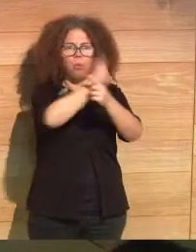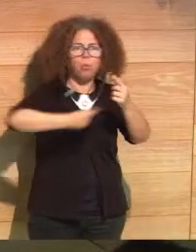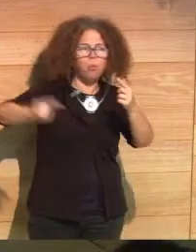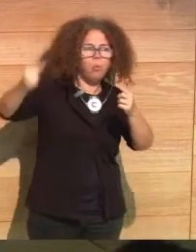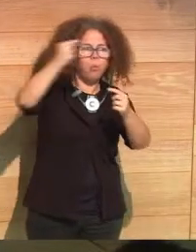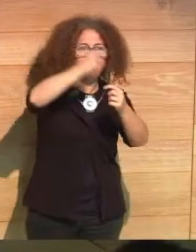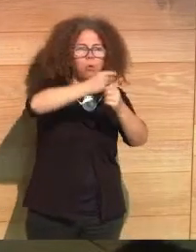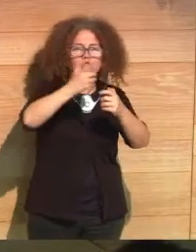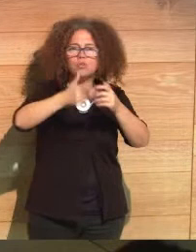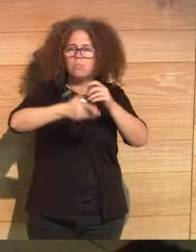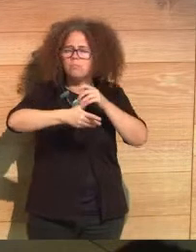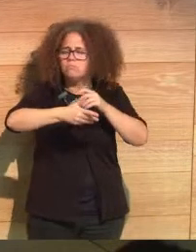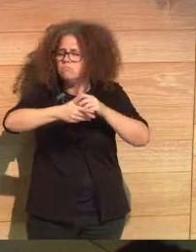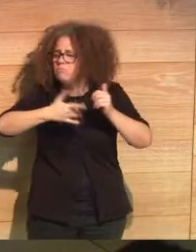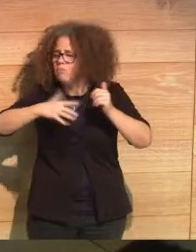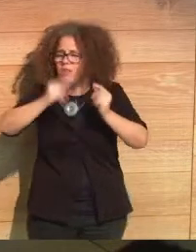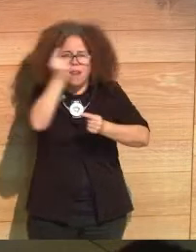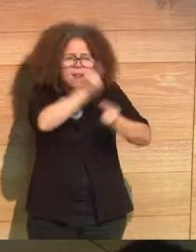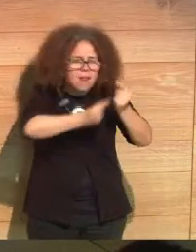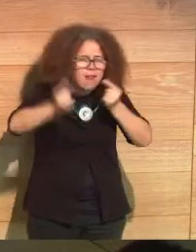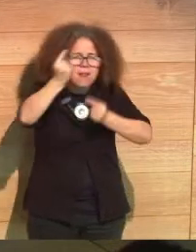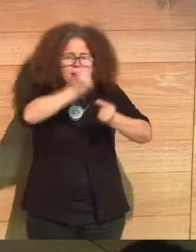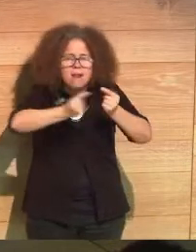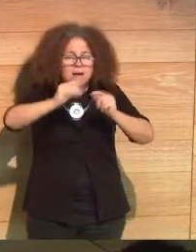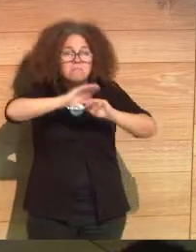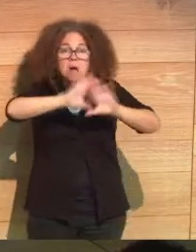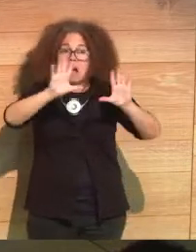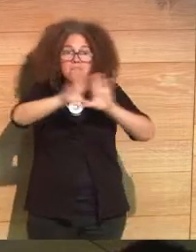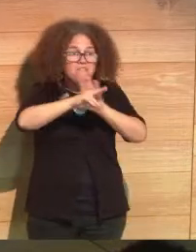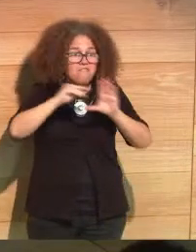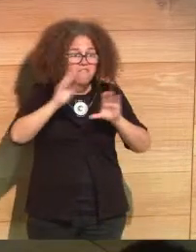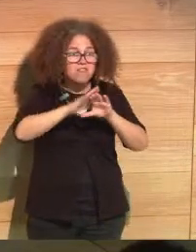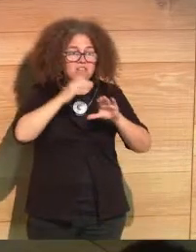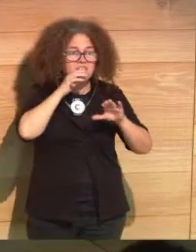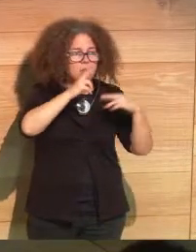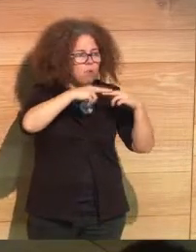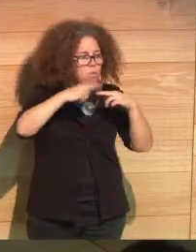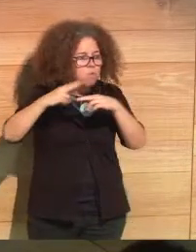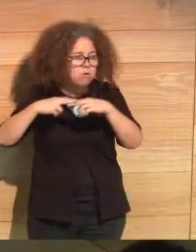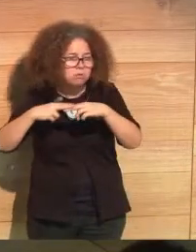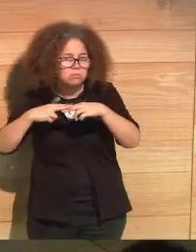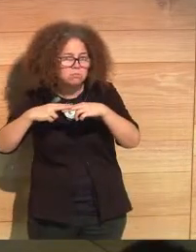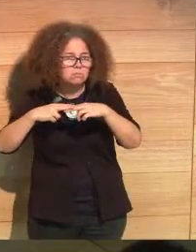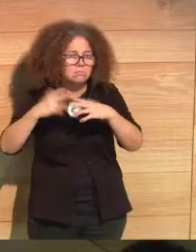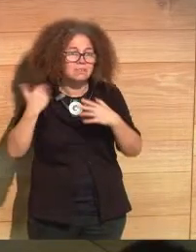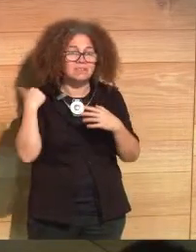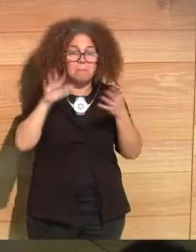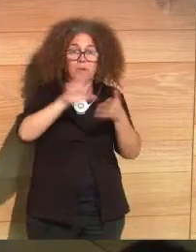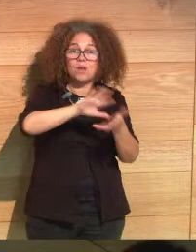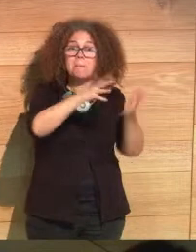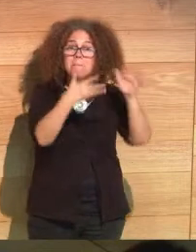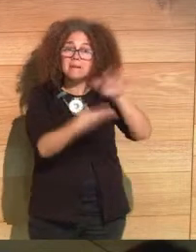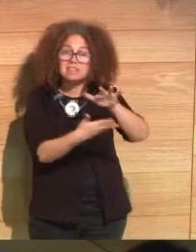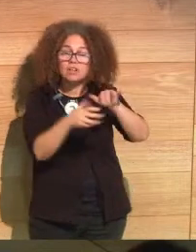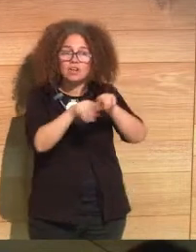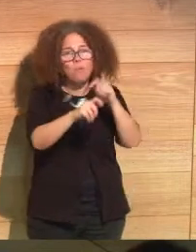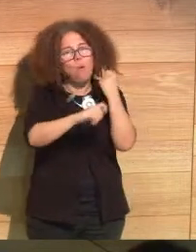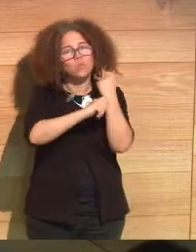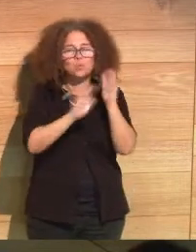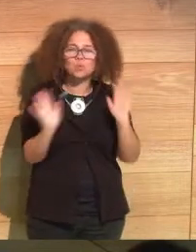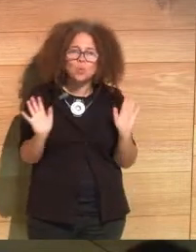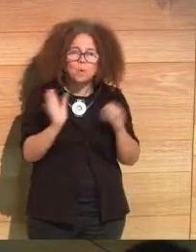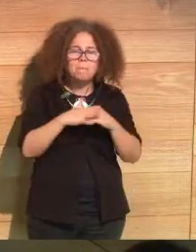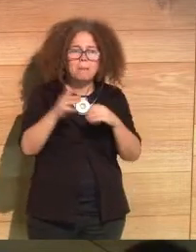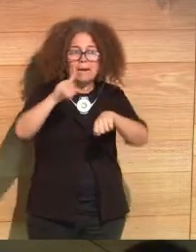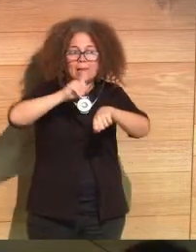it's traced, the video, then it's perfectly mapped. So it's like the reverse mapping was actually a trick to gain time.